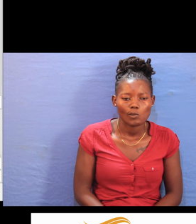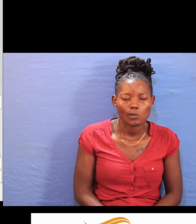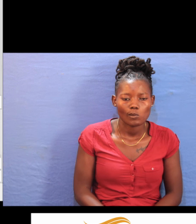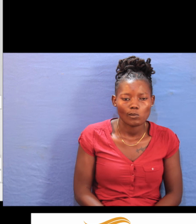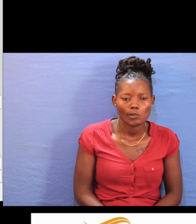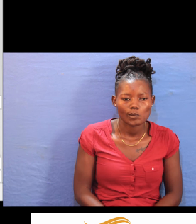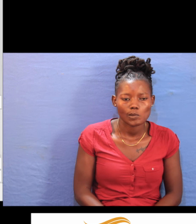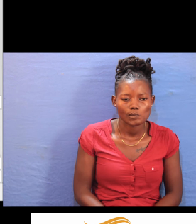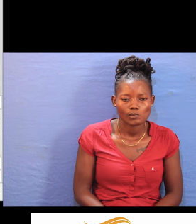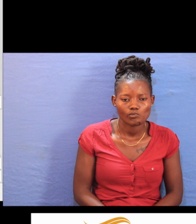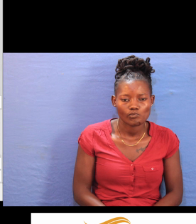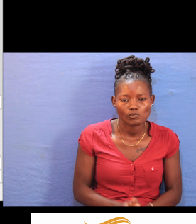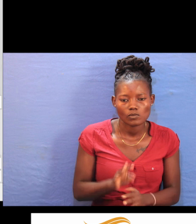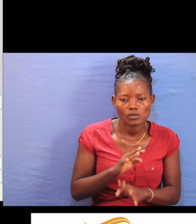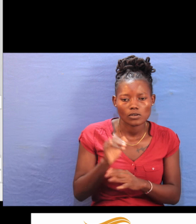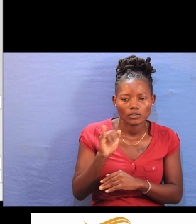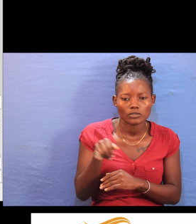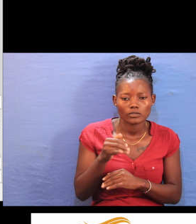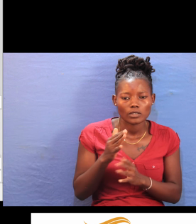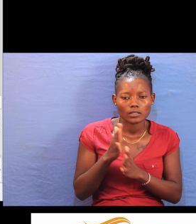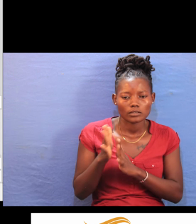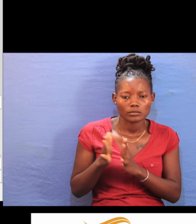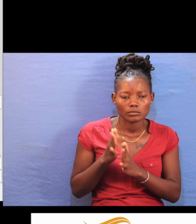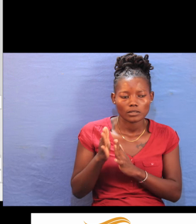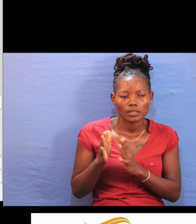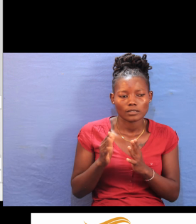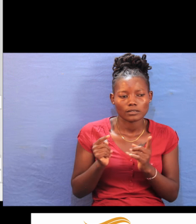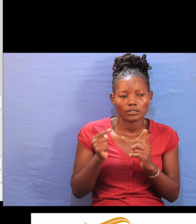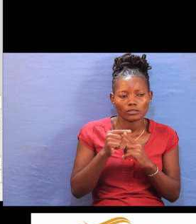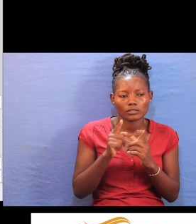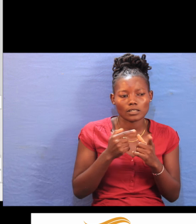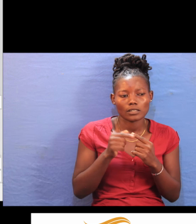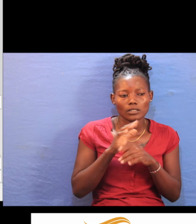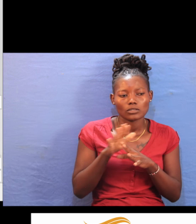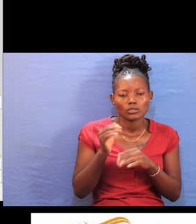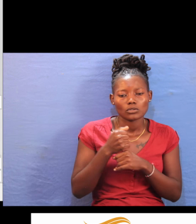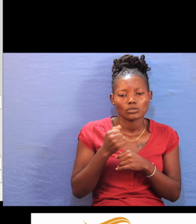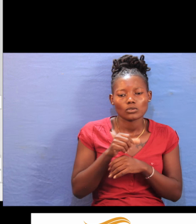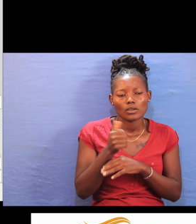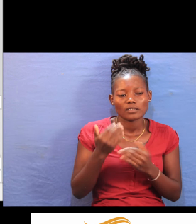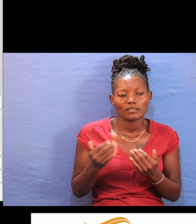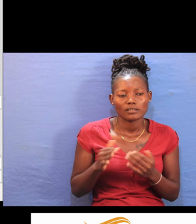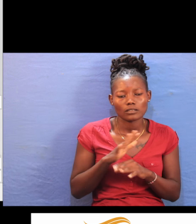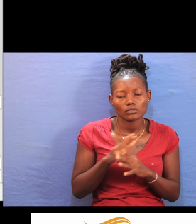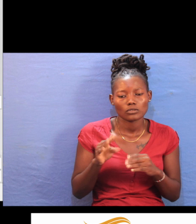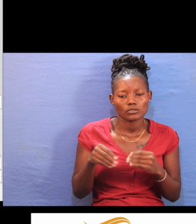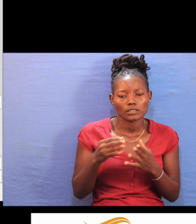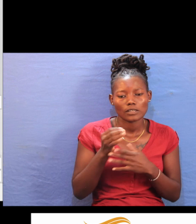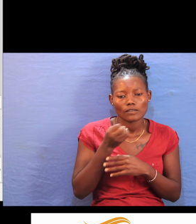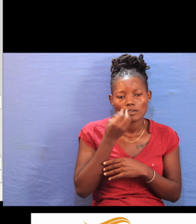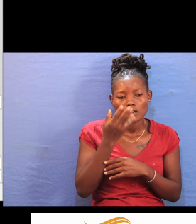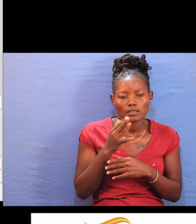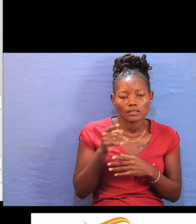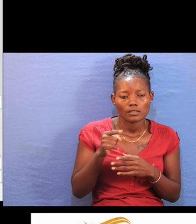evaluation and feedback are a must to facilitate any kind of behavioral change through goal setting.